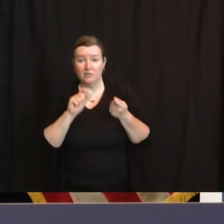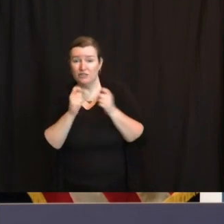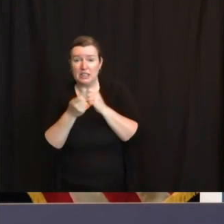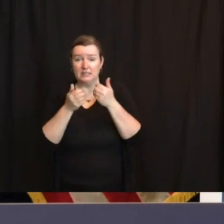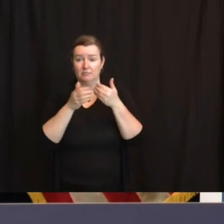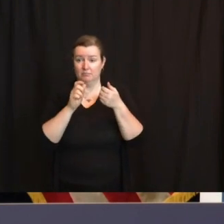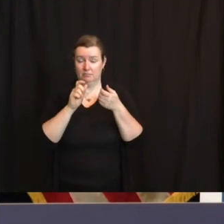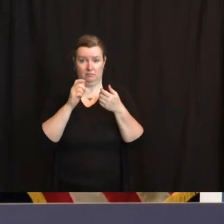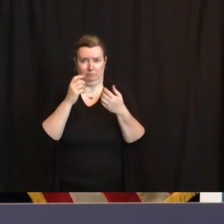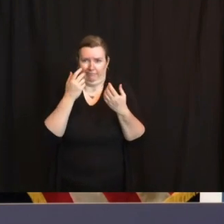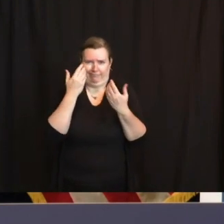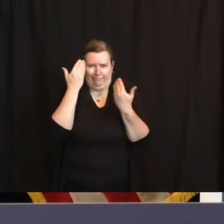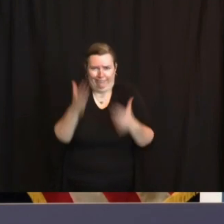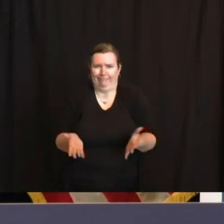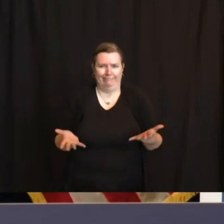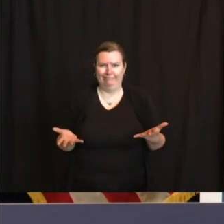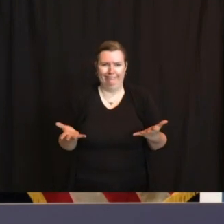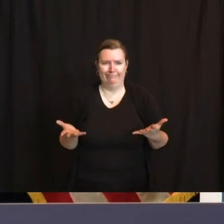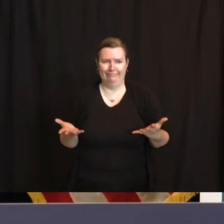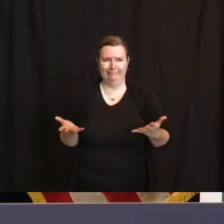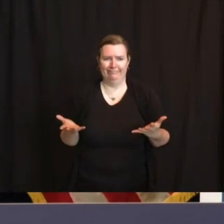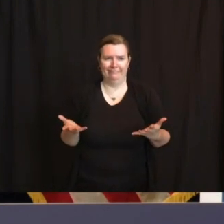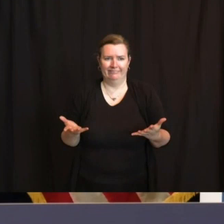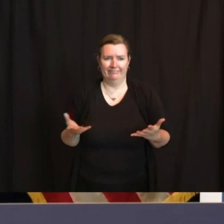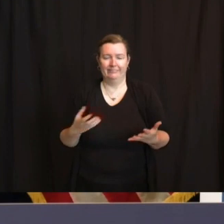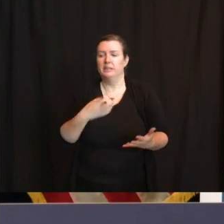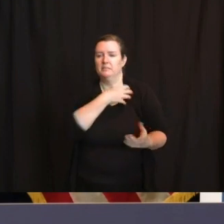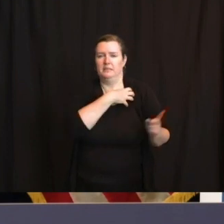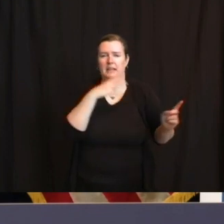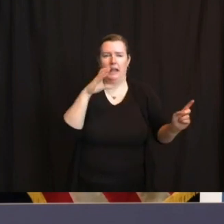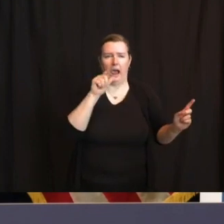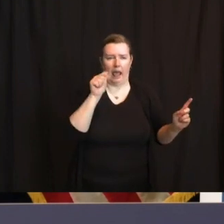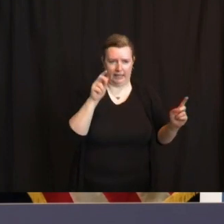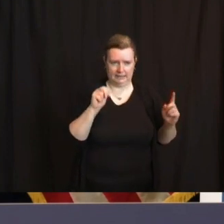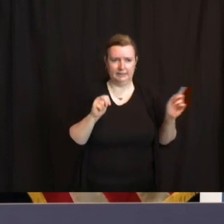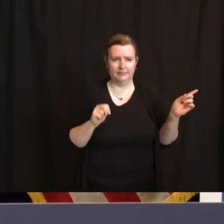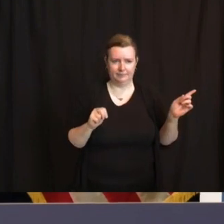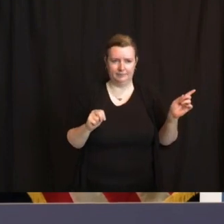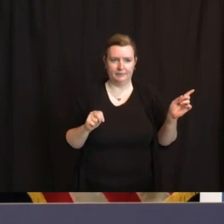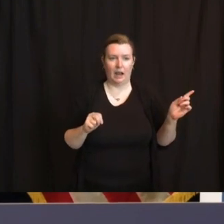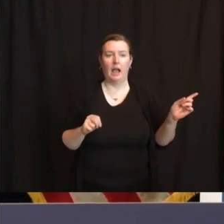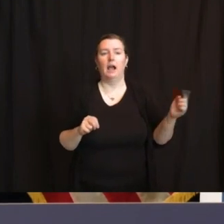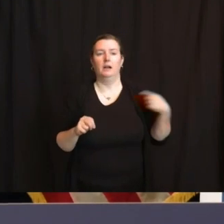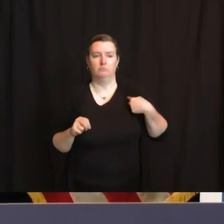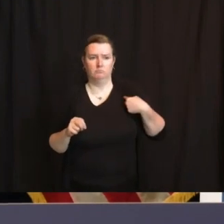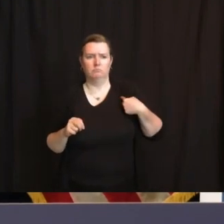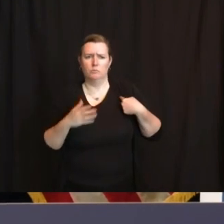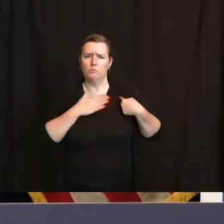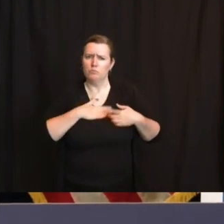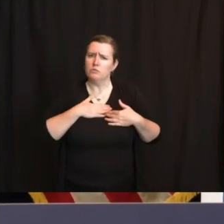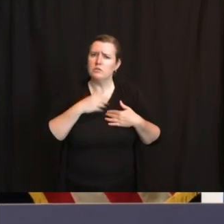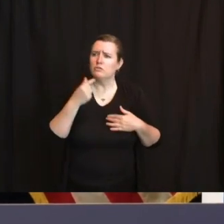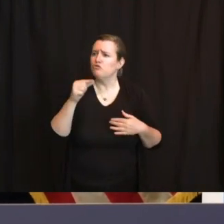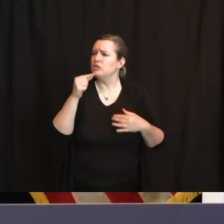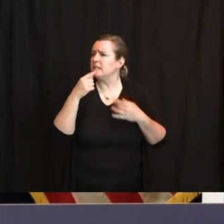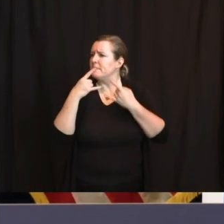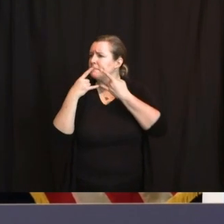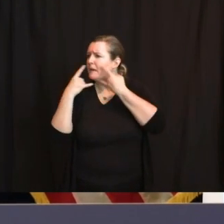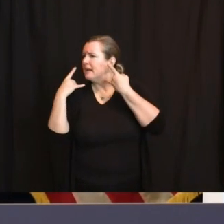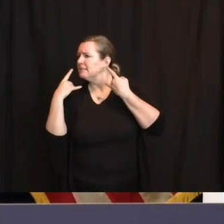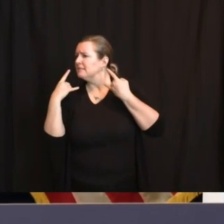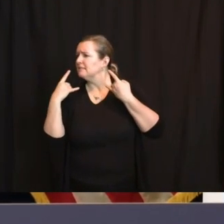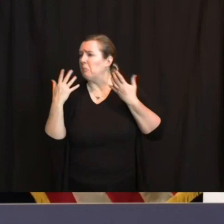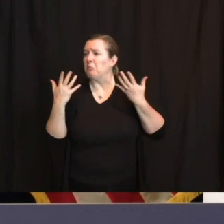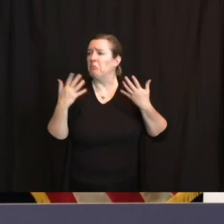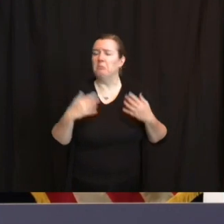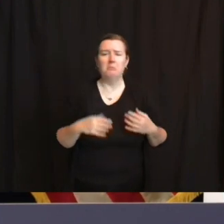again, Callahan and Murphy appreciate the green mask. I was trying to say that to you earlier. Brent, how are you? Good. I'll tick these off quickly. How do